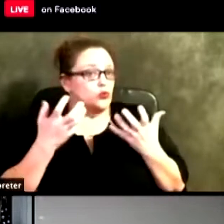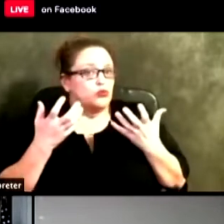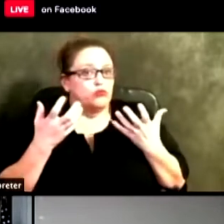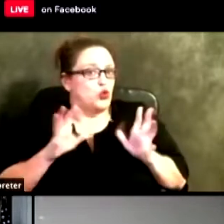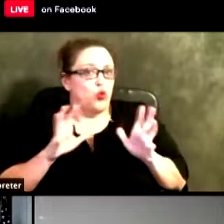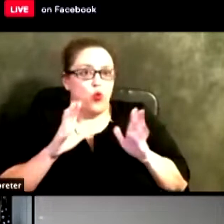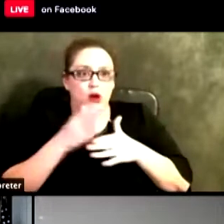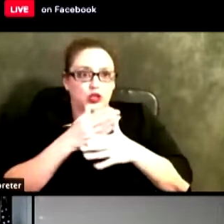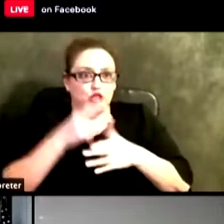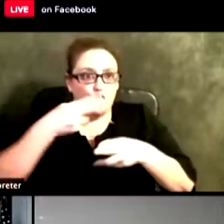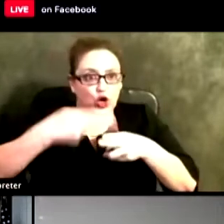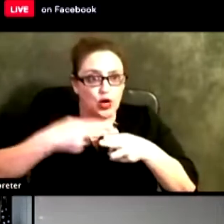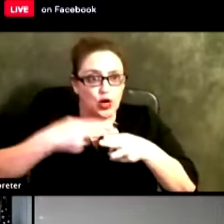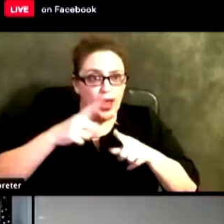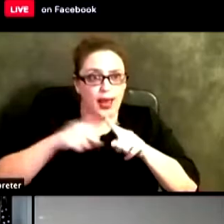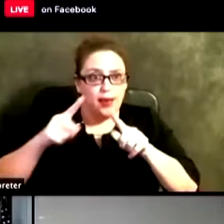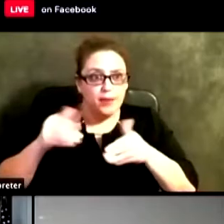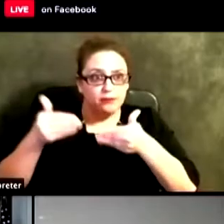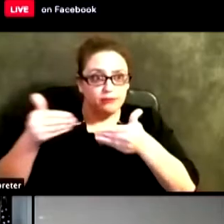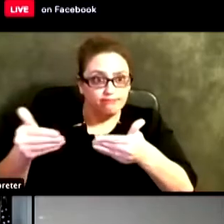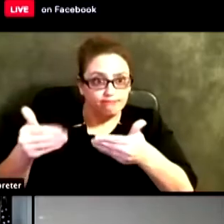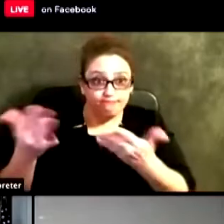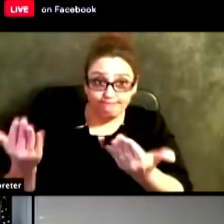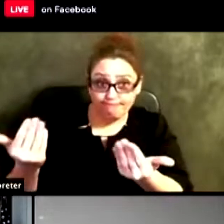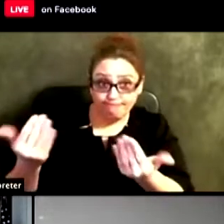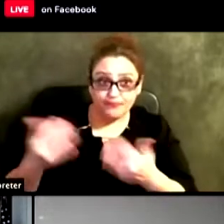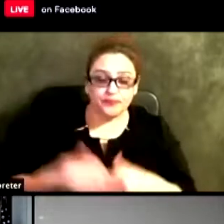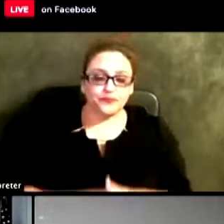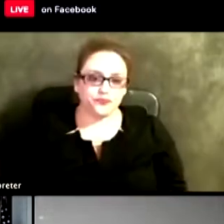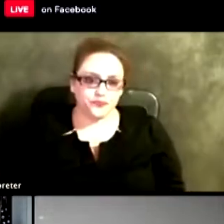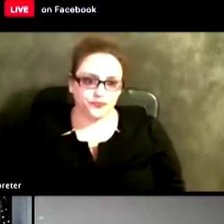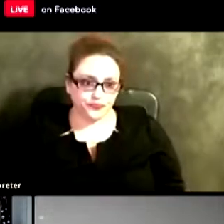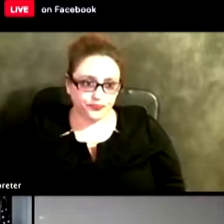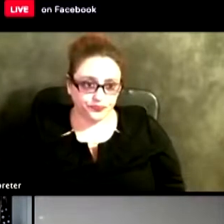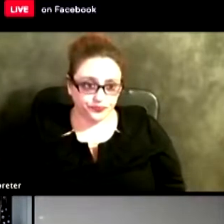her live right now. Ma'am, if you're there, please go ahead.